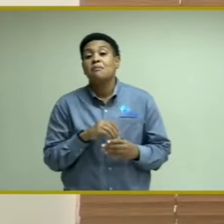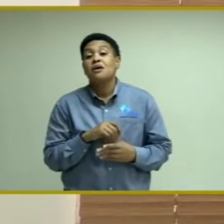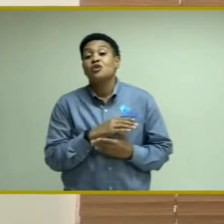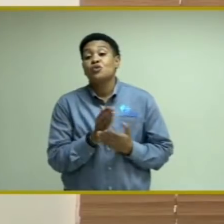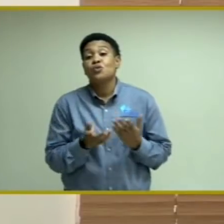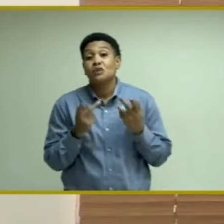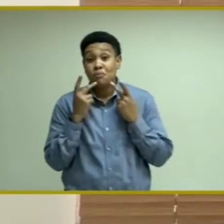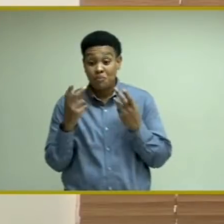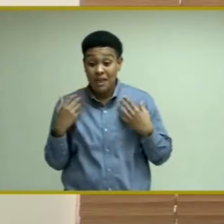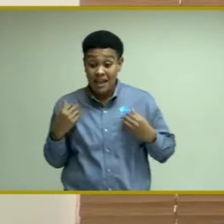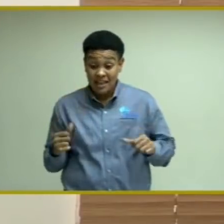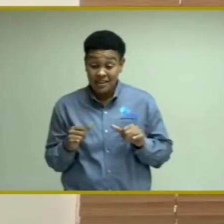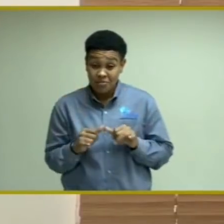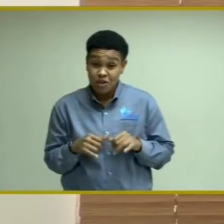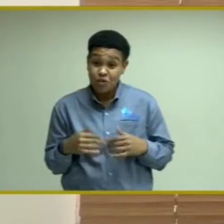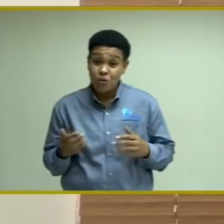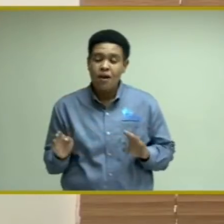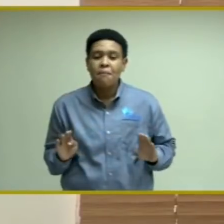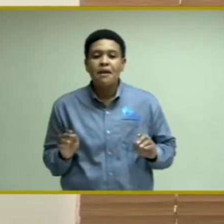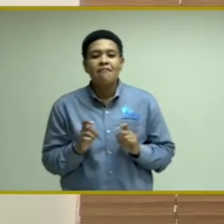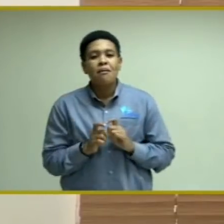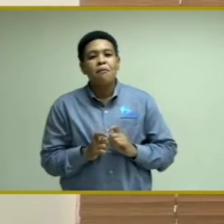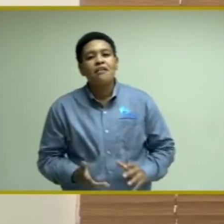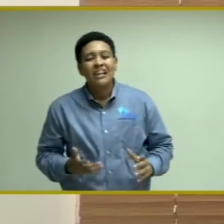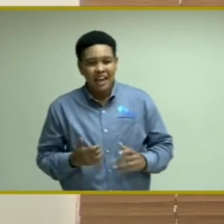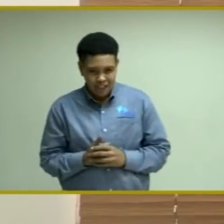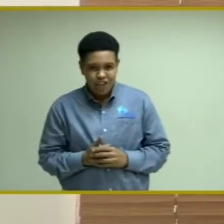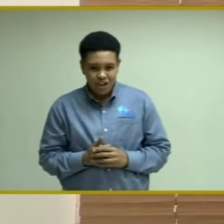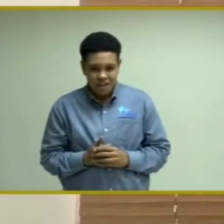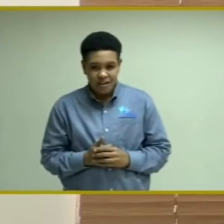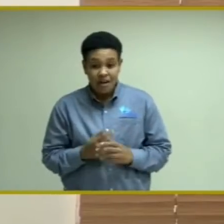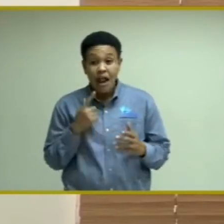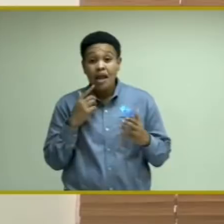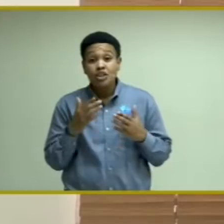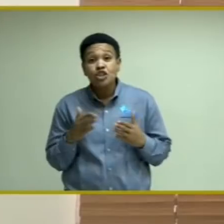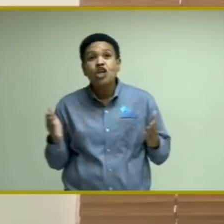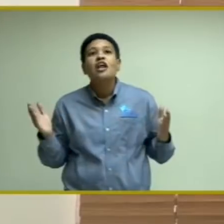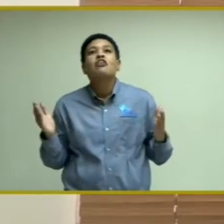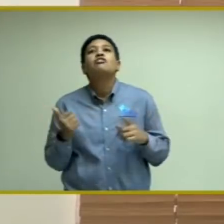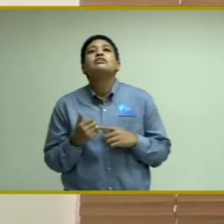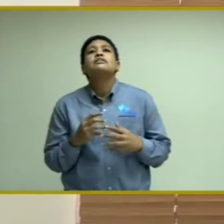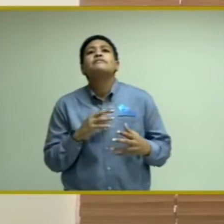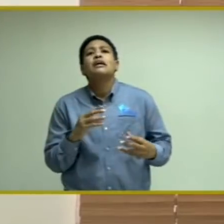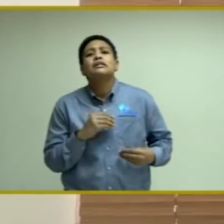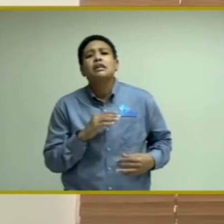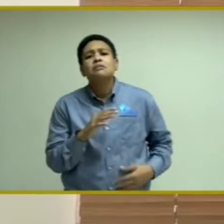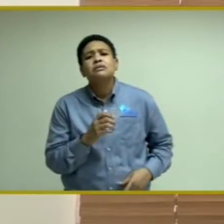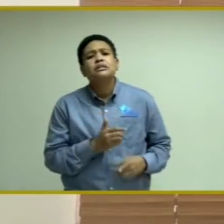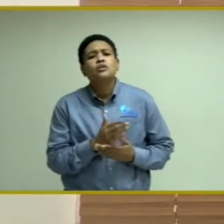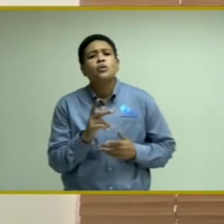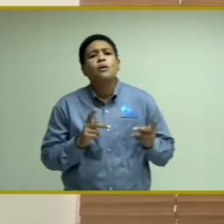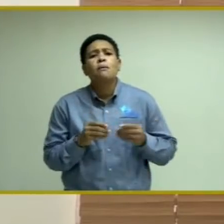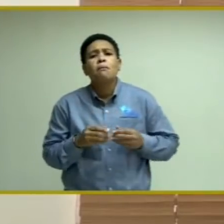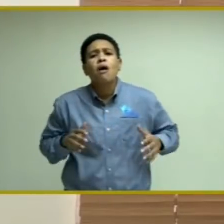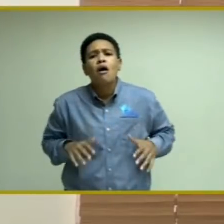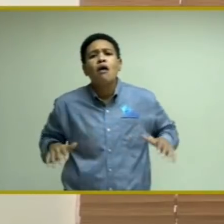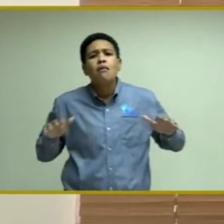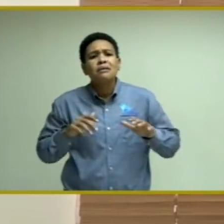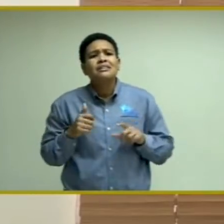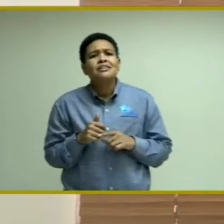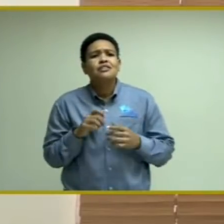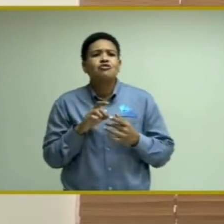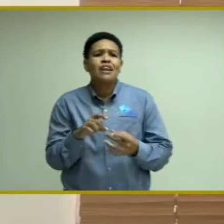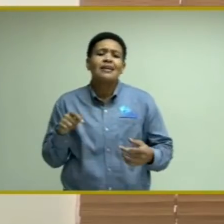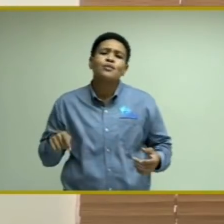public health measures is behavior modification and general acceptance by the population of